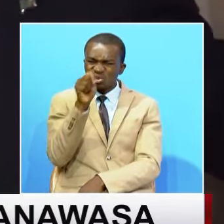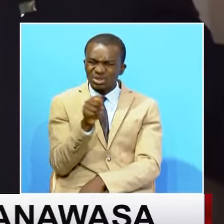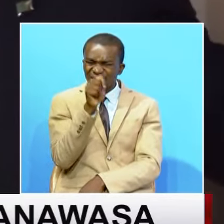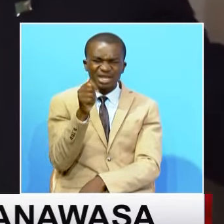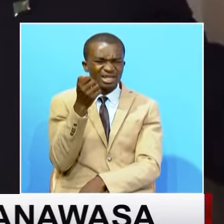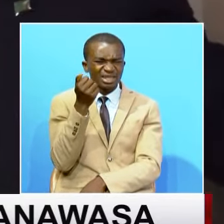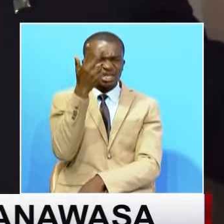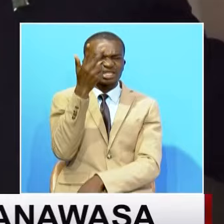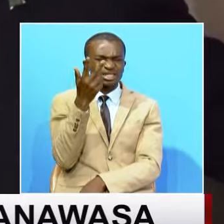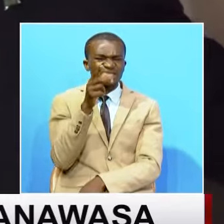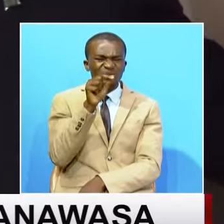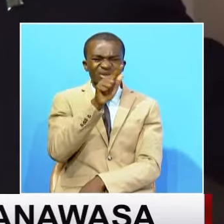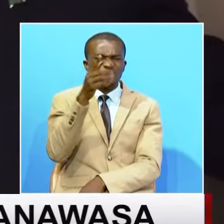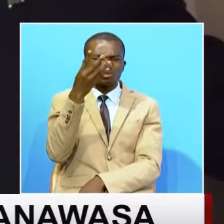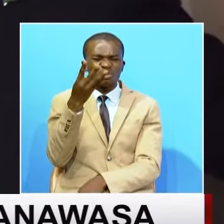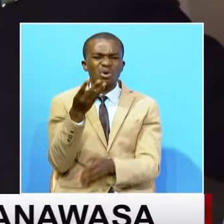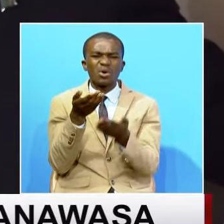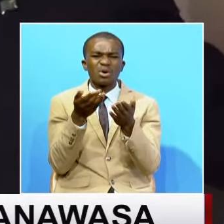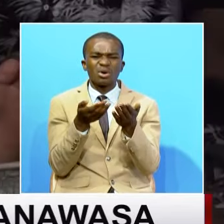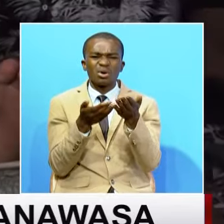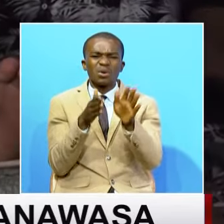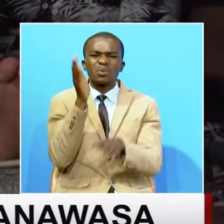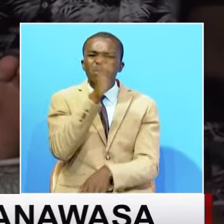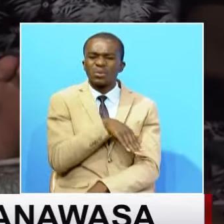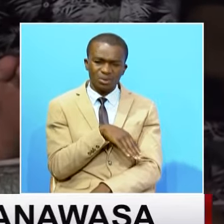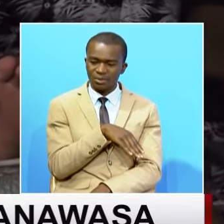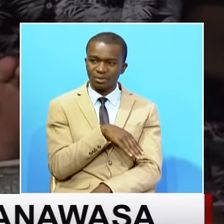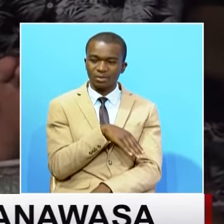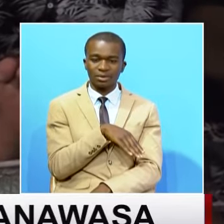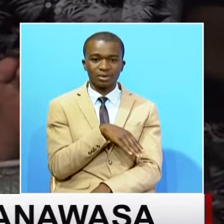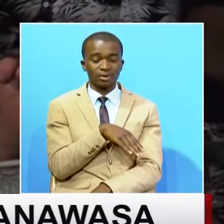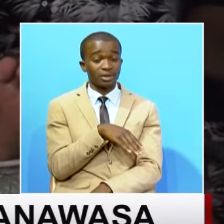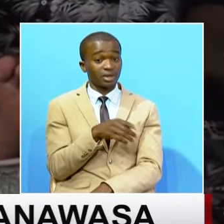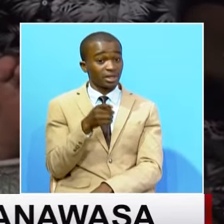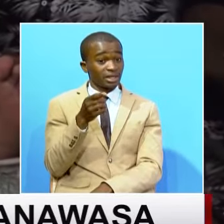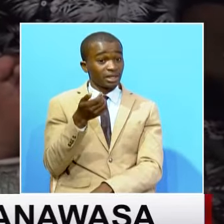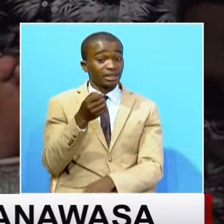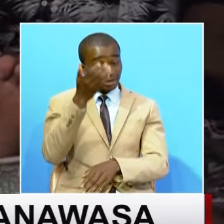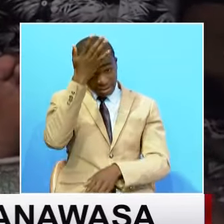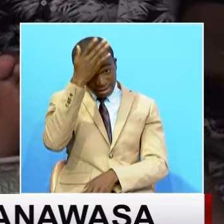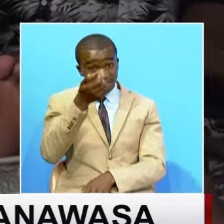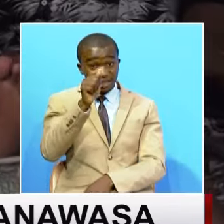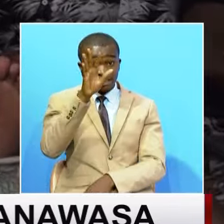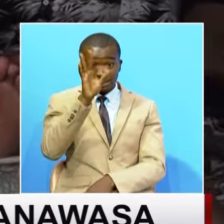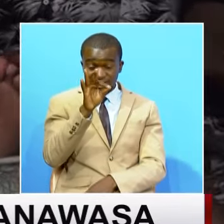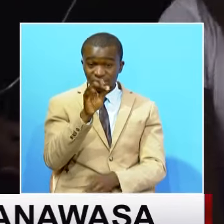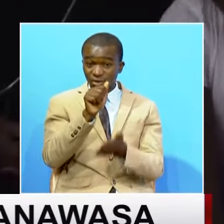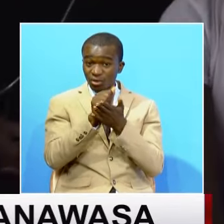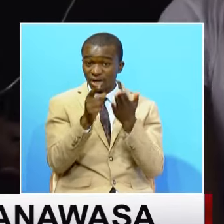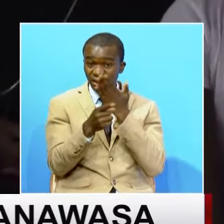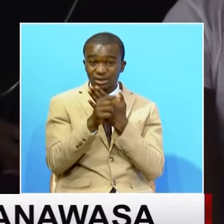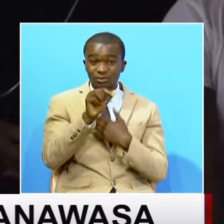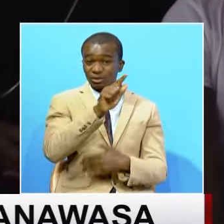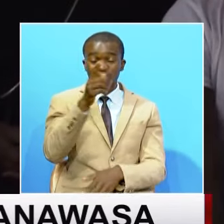on Monday, August 19, 2024, which will coincide with her husband, late President Levi Mwanawasa's Memorial